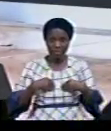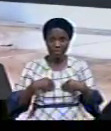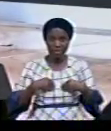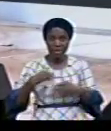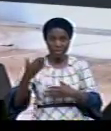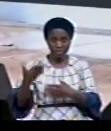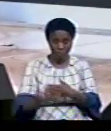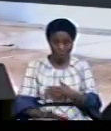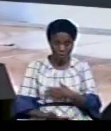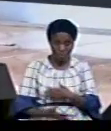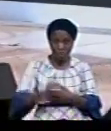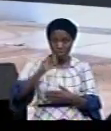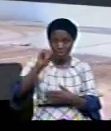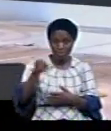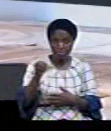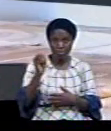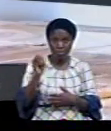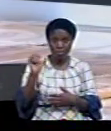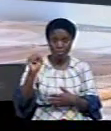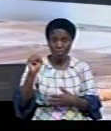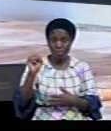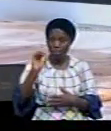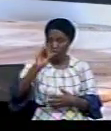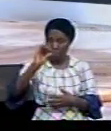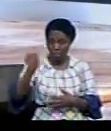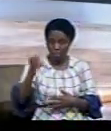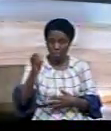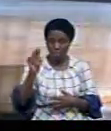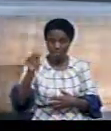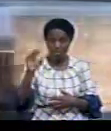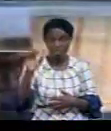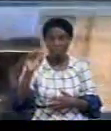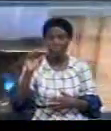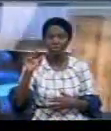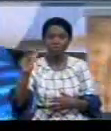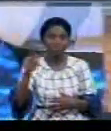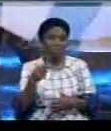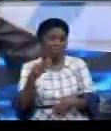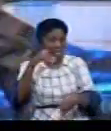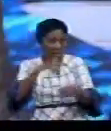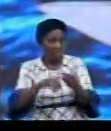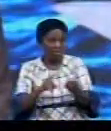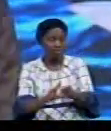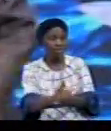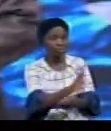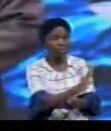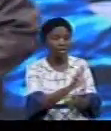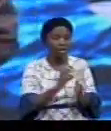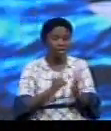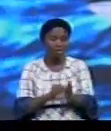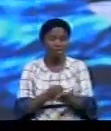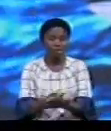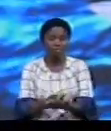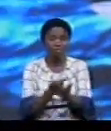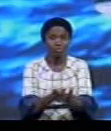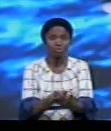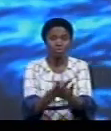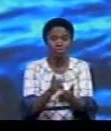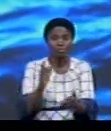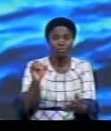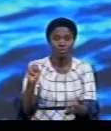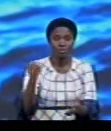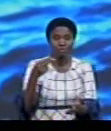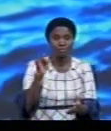ship. Here is a runaway Jonah. Here is a prodigal Jonah. Here is a backsliding Jonah. Here is